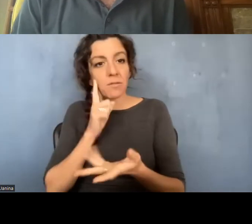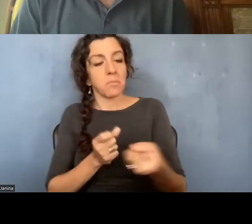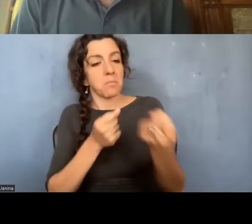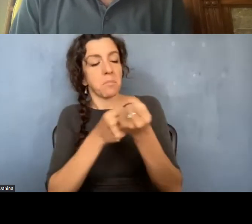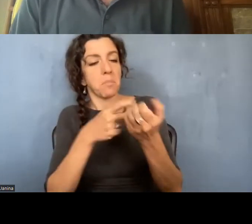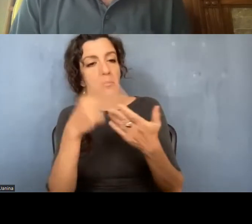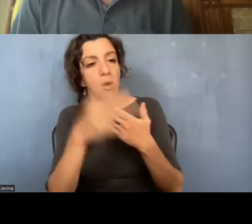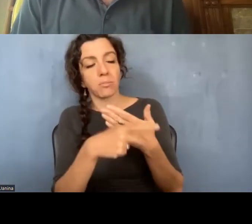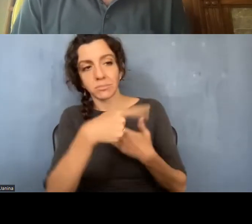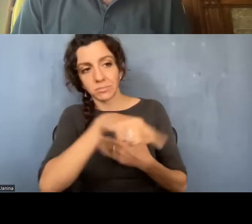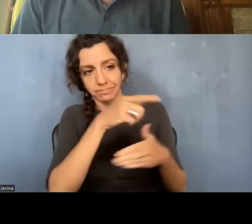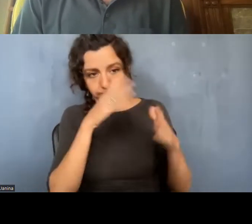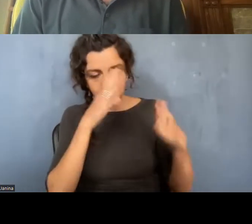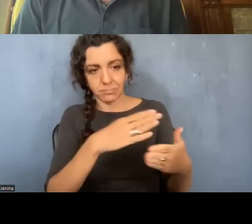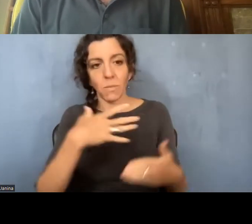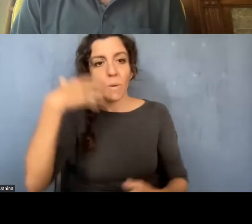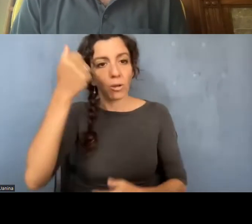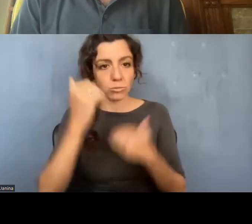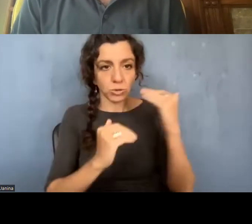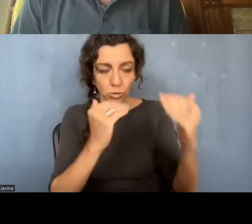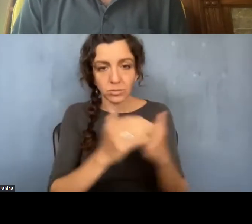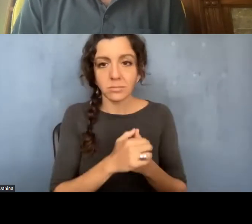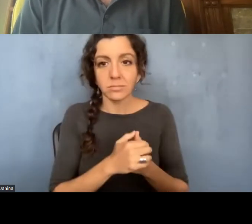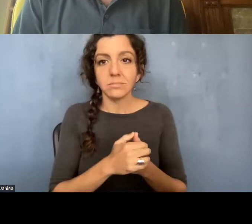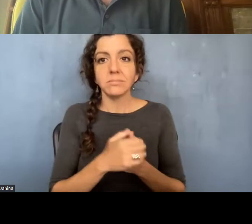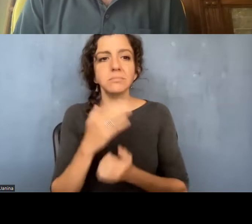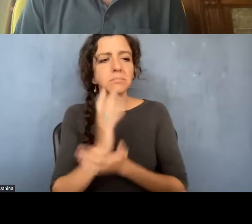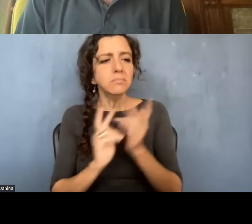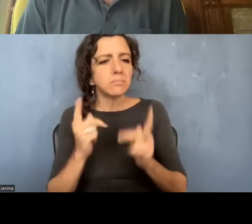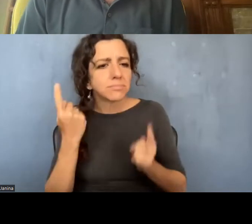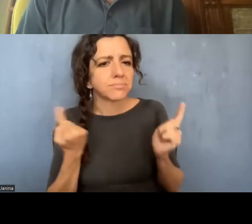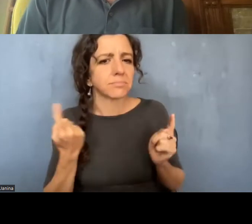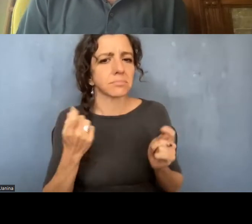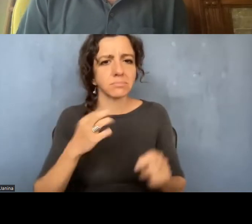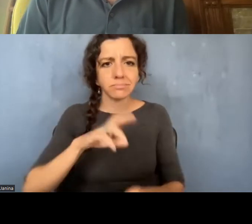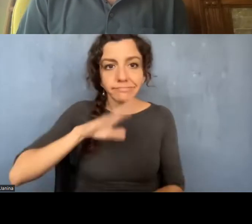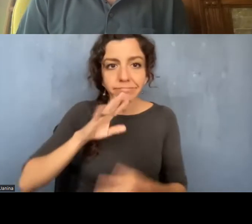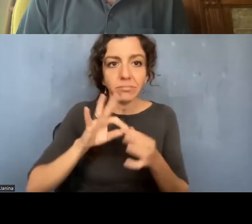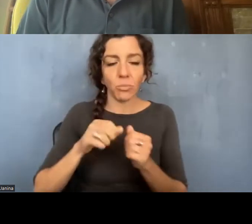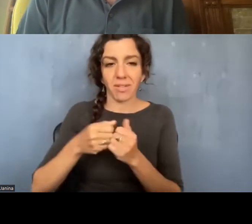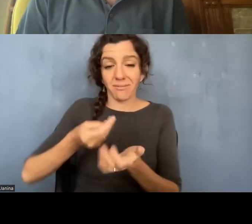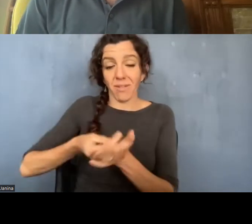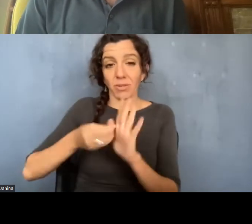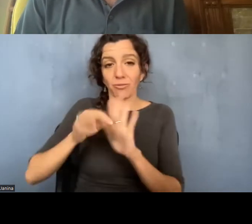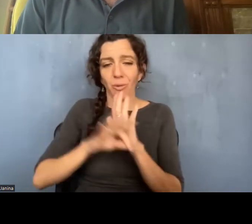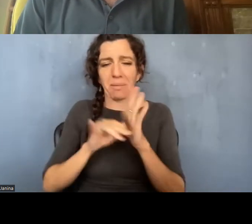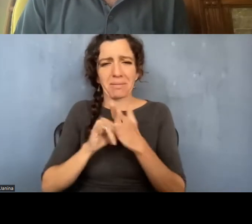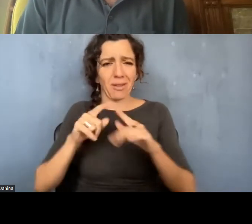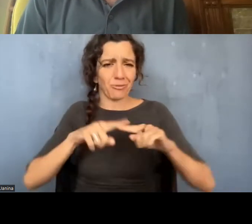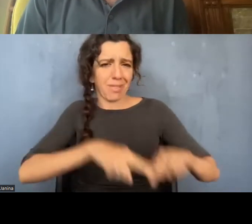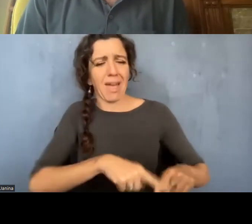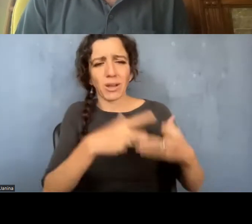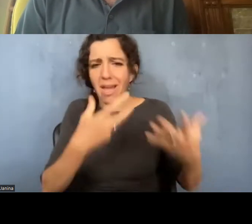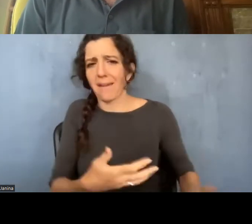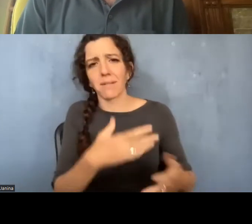adults. We found questions and frustration around funding formulas that some believe are too reliant on